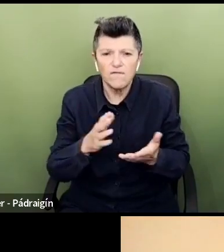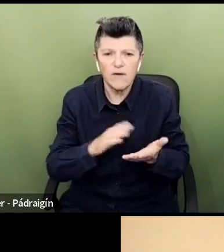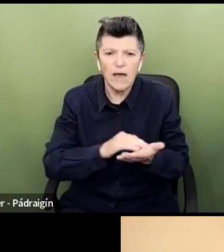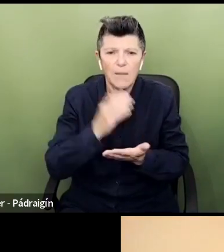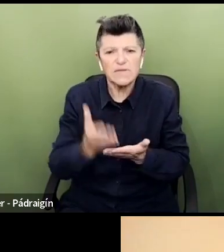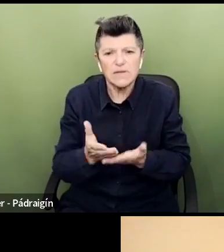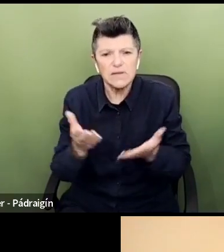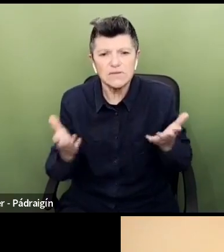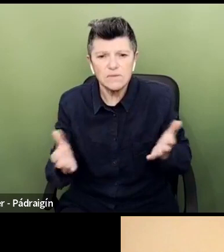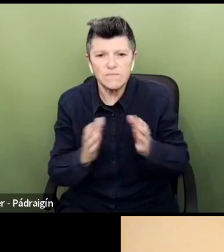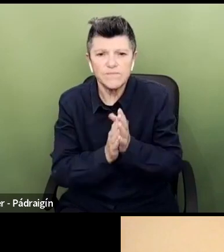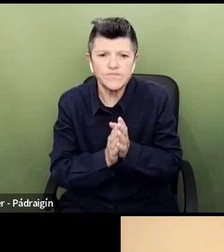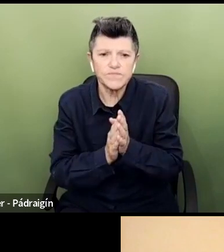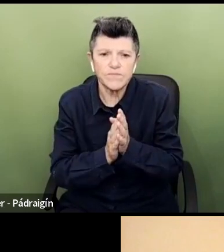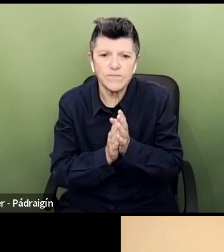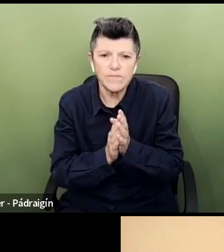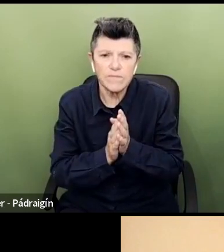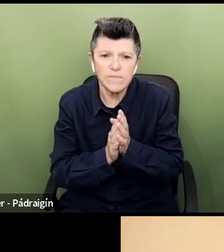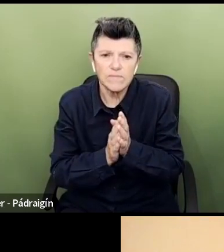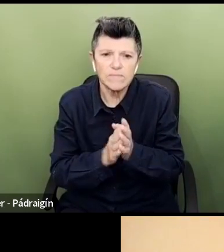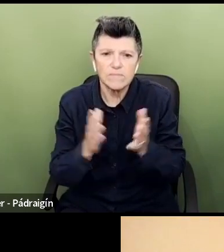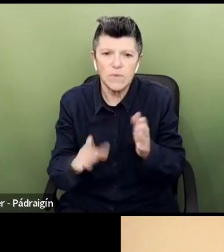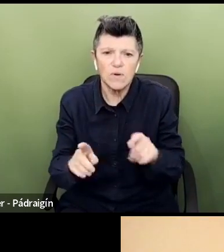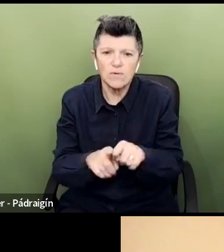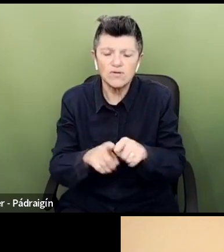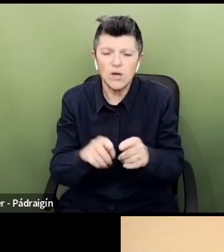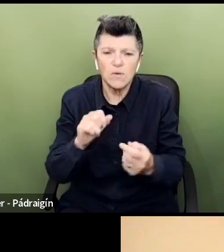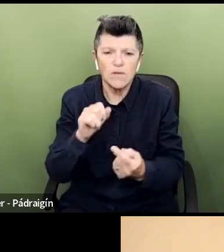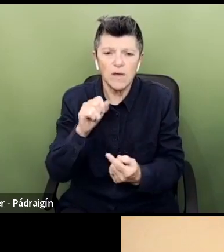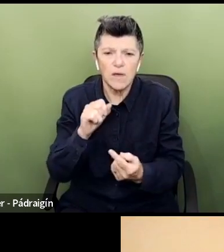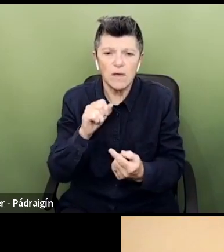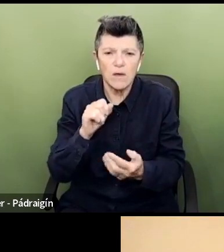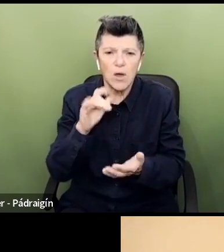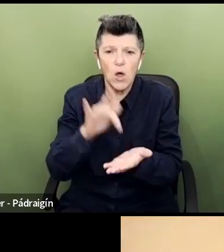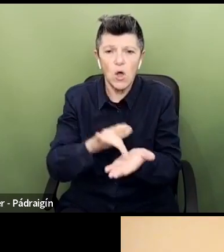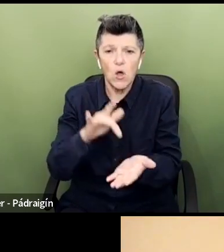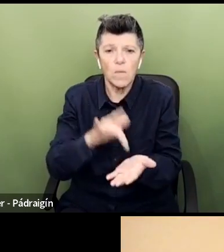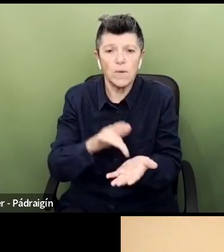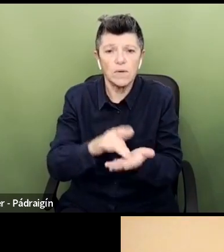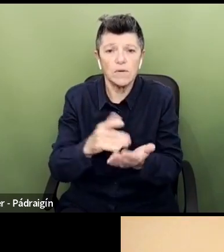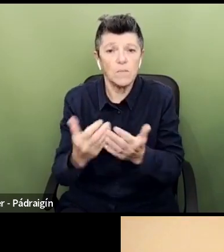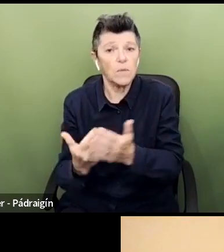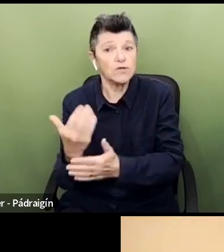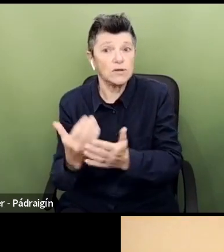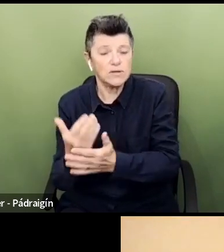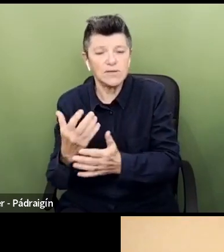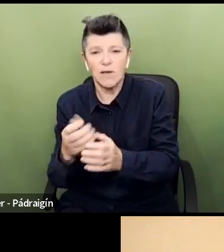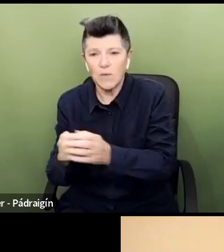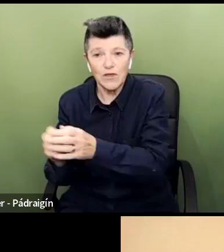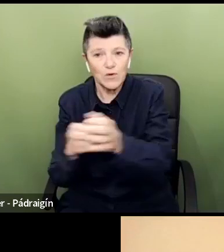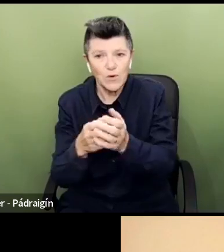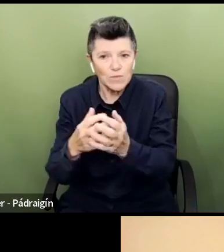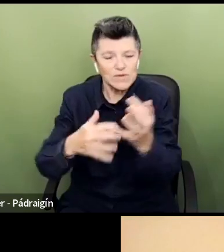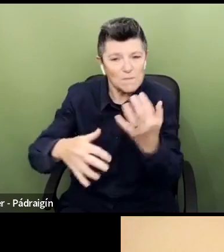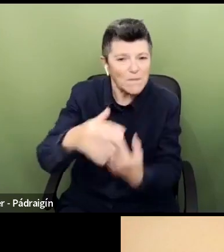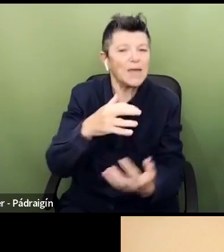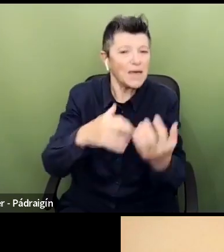of urban modernity. Where these different groups mix, but they're also